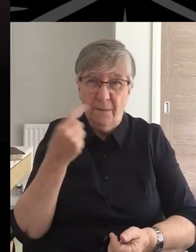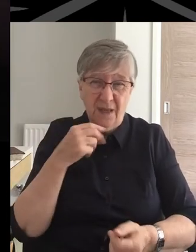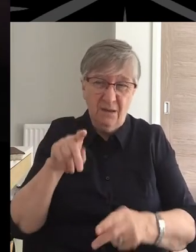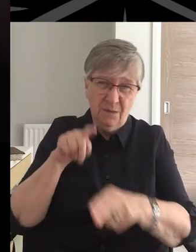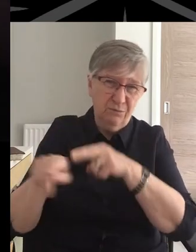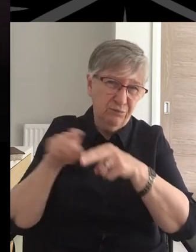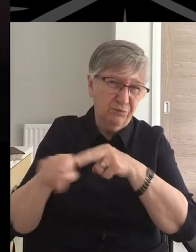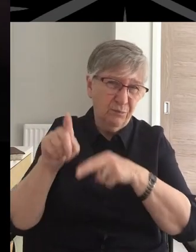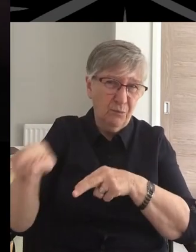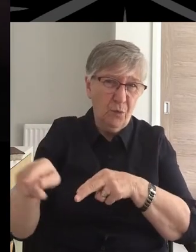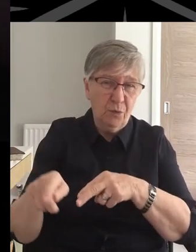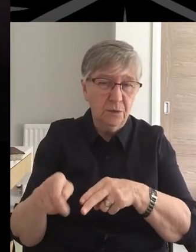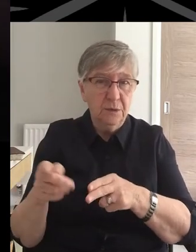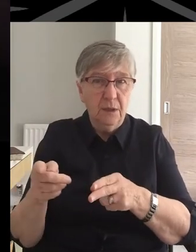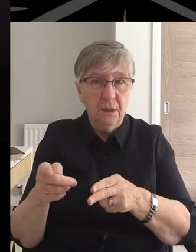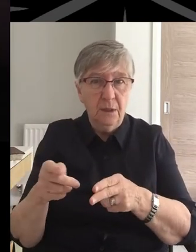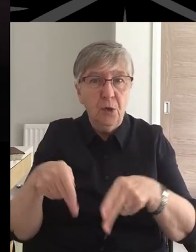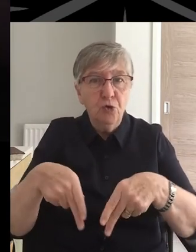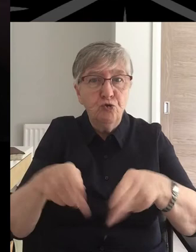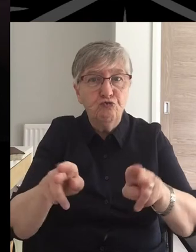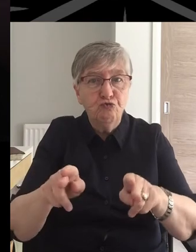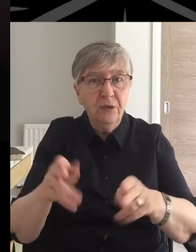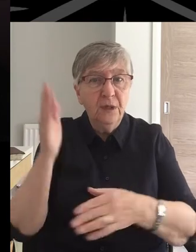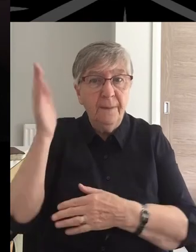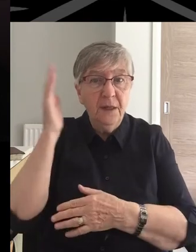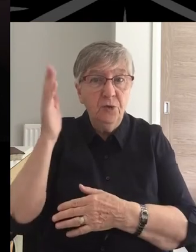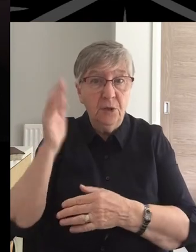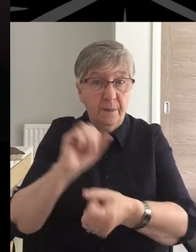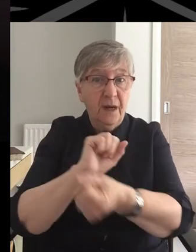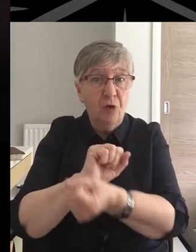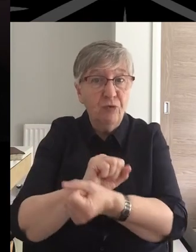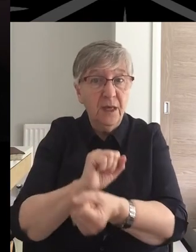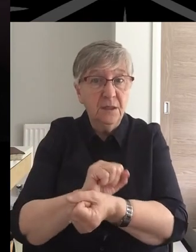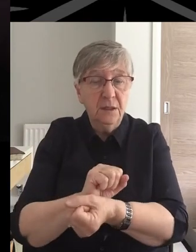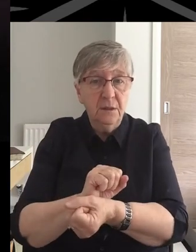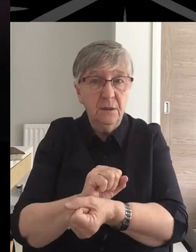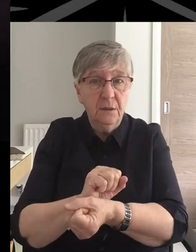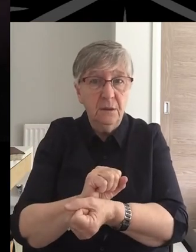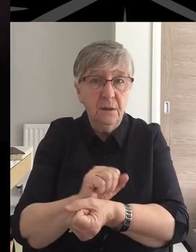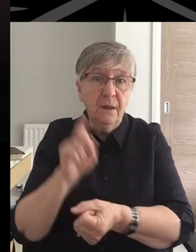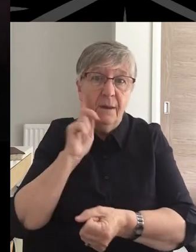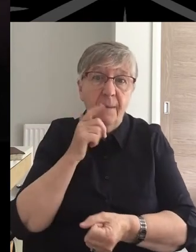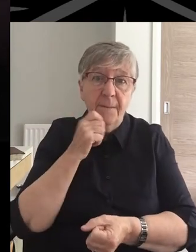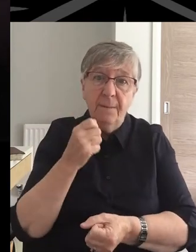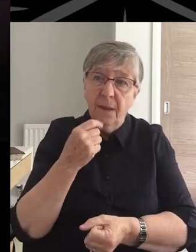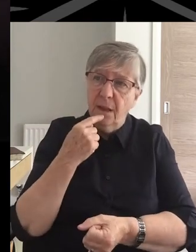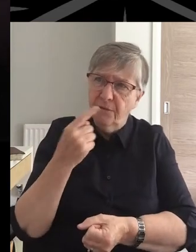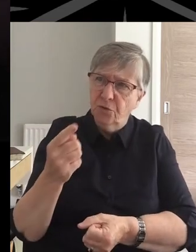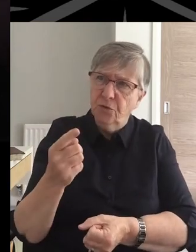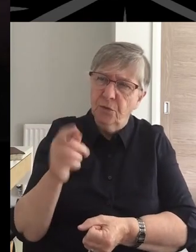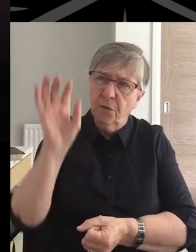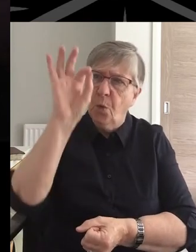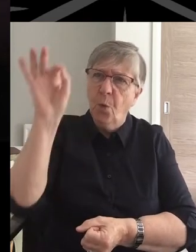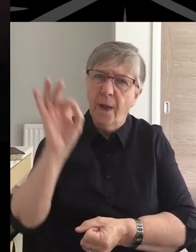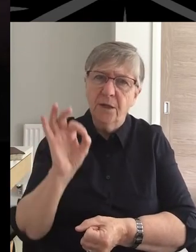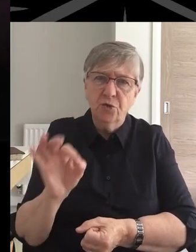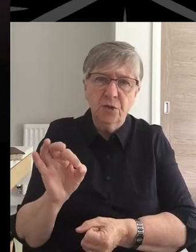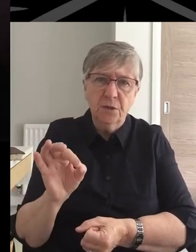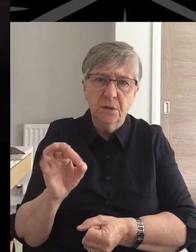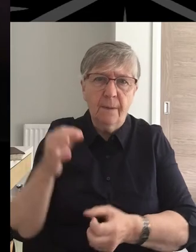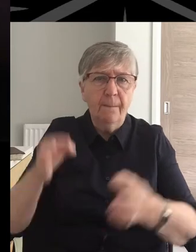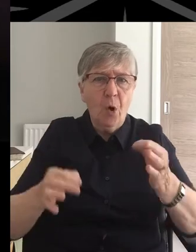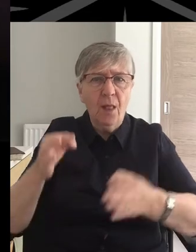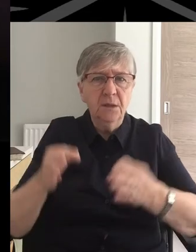and caricatured. Street preachers have been arrested. Public figures have been called into question about